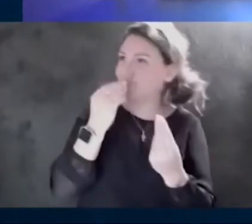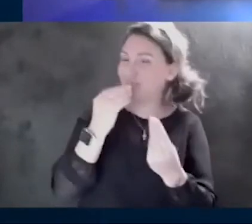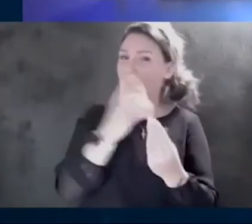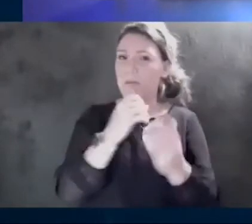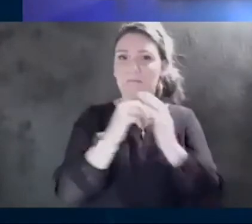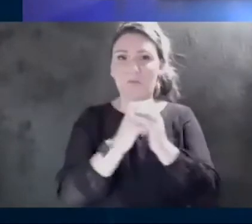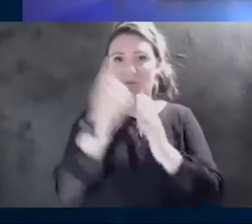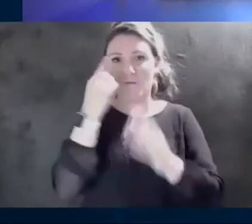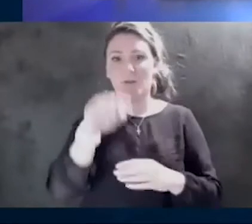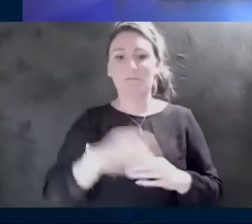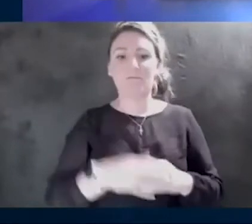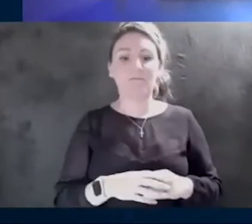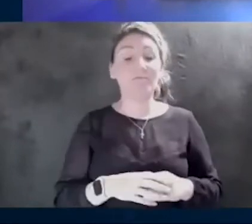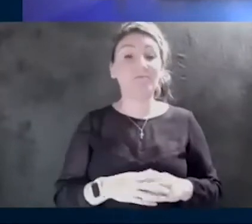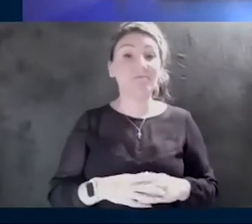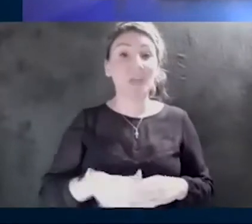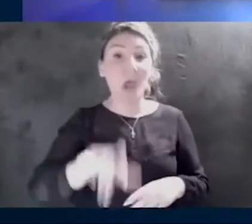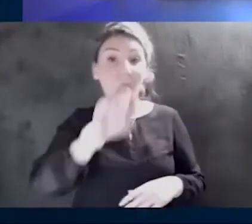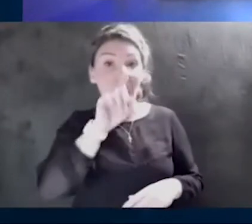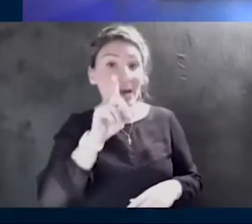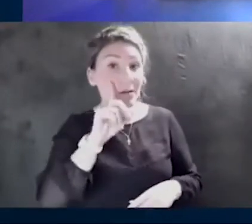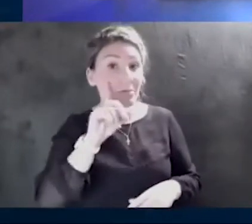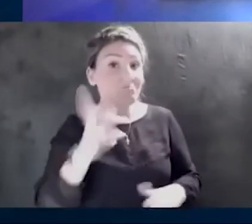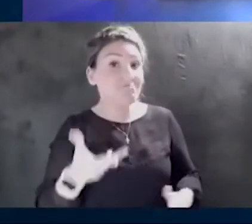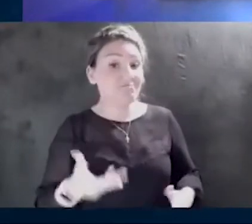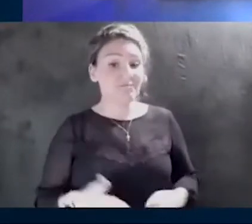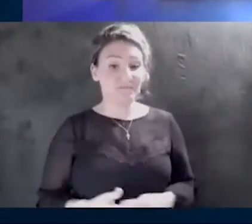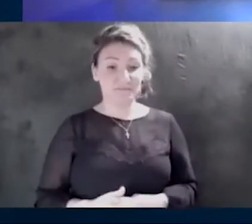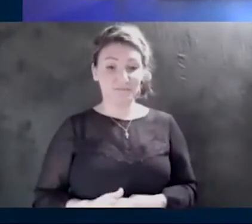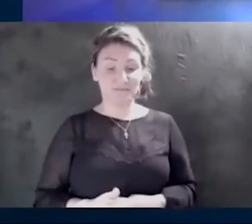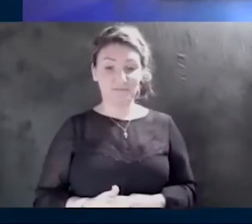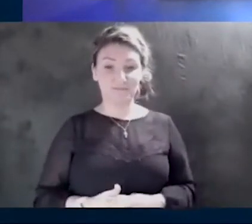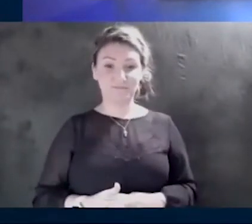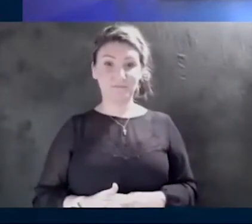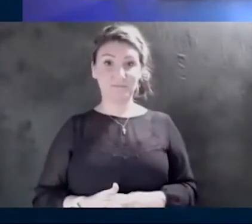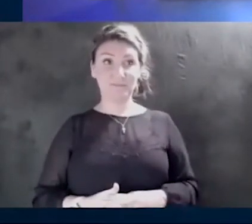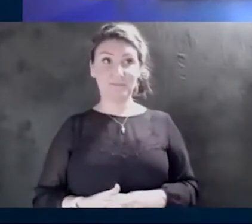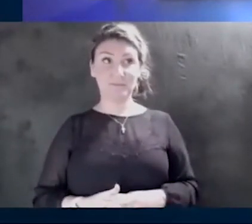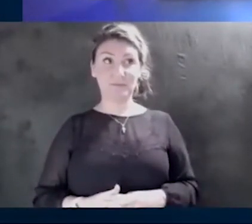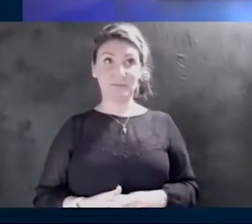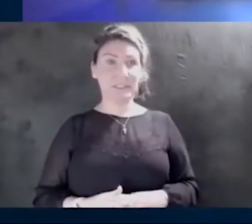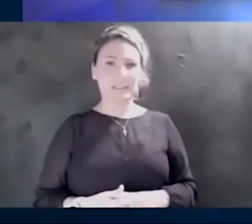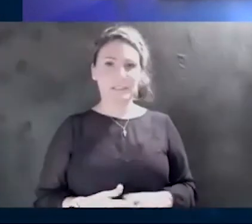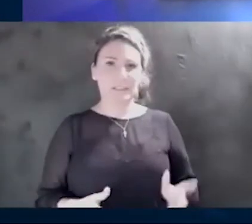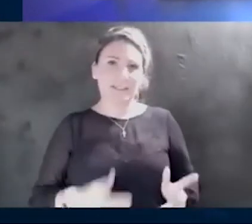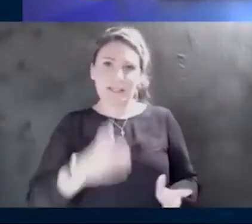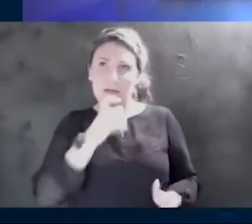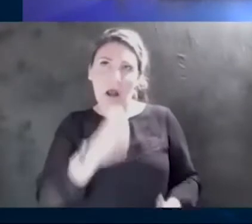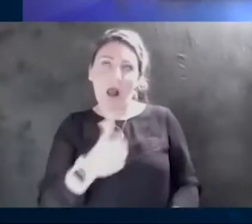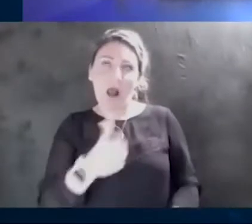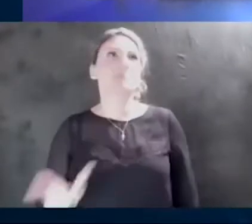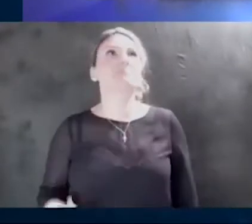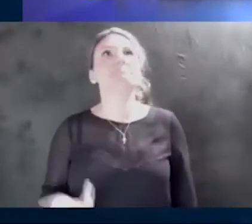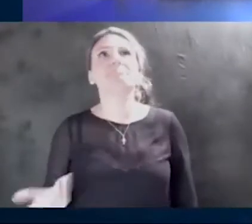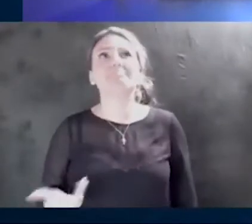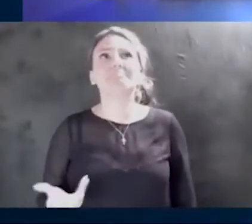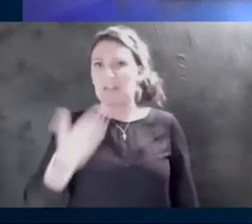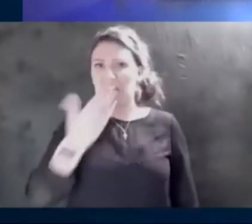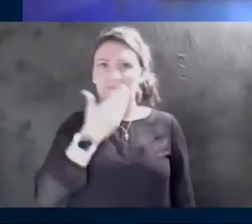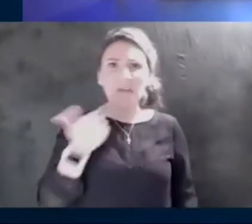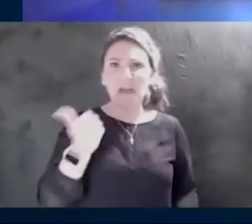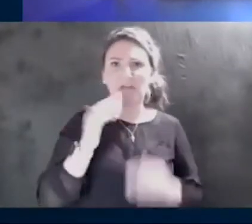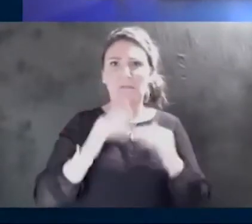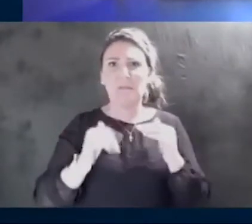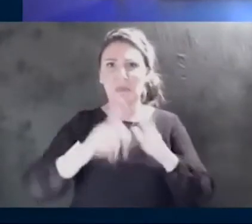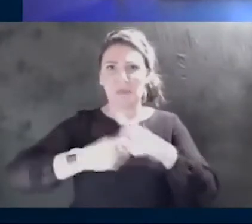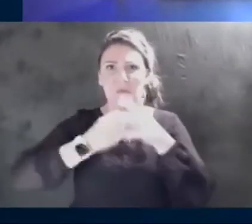Hawkeye. Yeah. It is not less. It's certainly not better than the original strain or